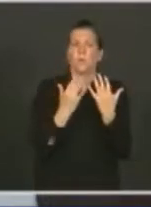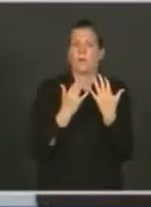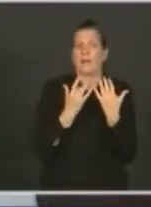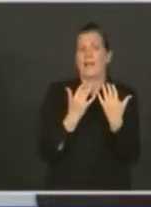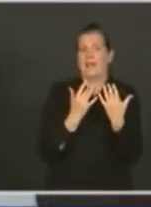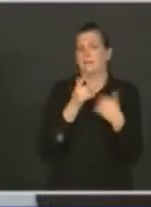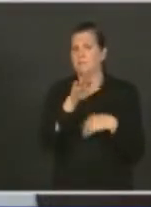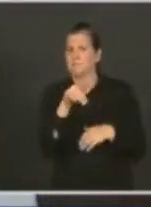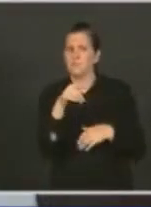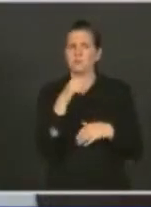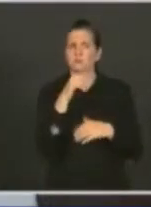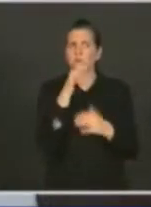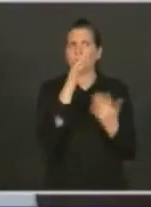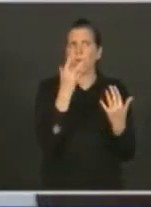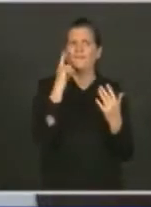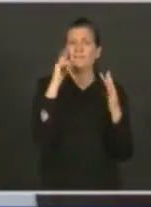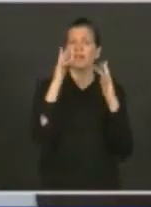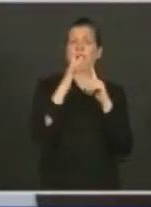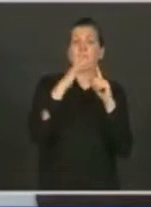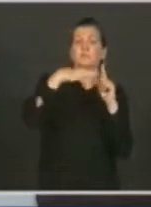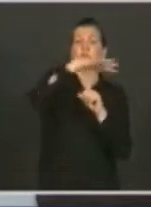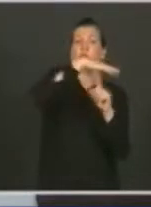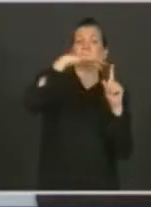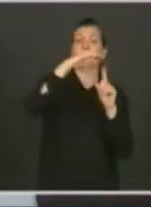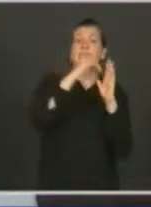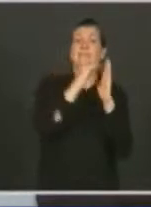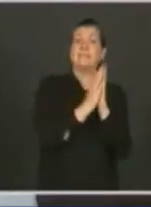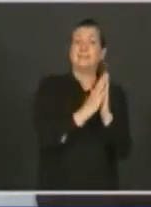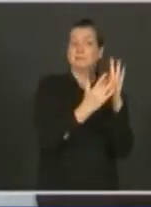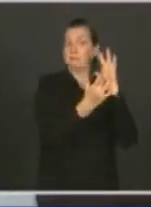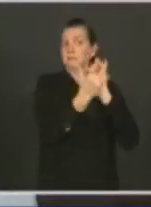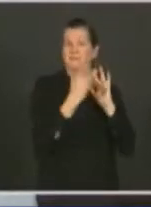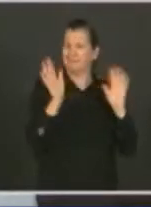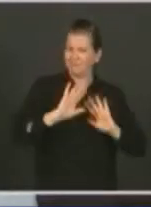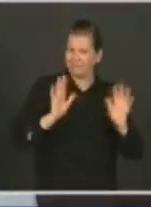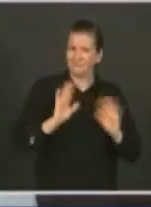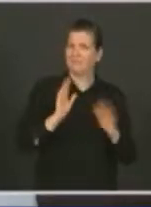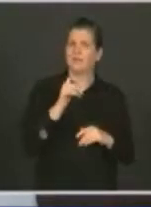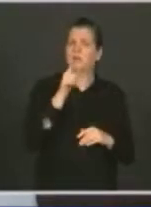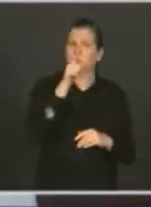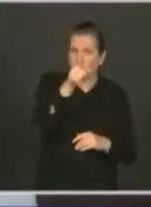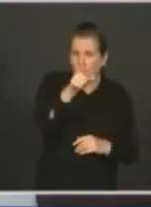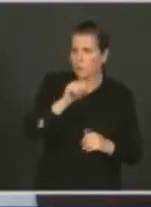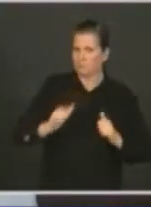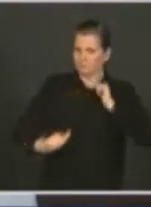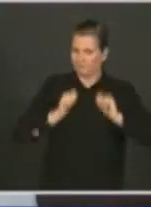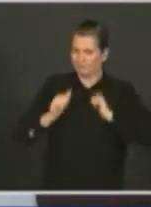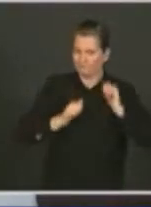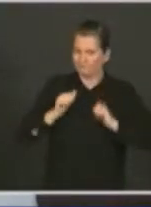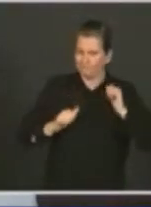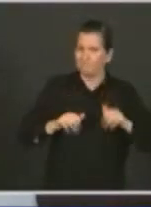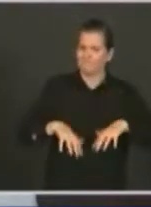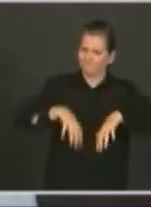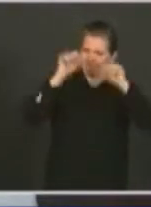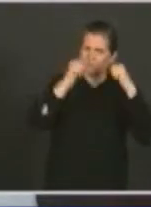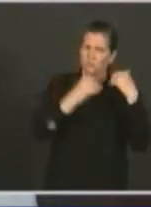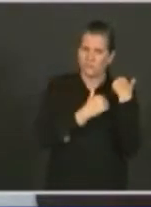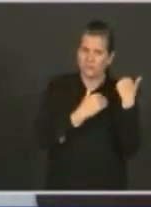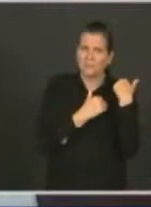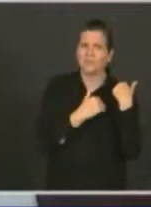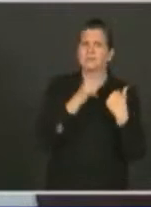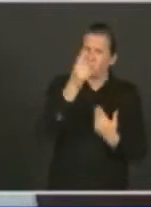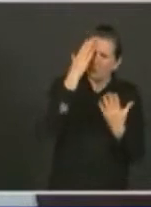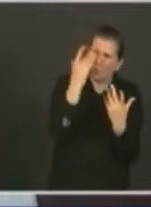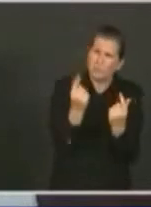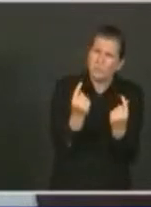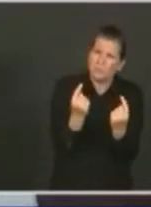staying home, staying limited to our household, and wearing a mask at all times whenever we're with someone who we don't